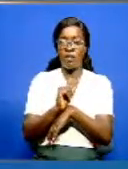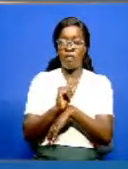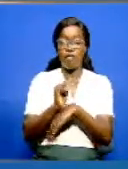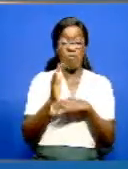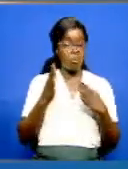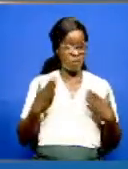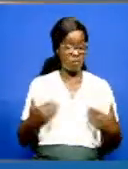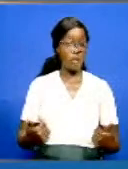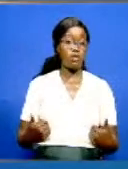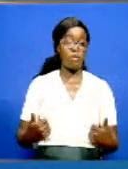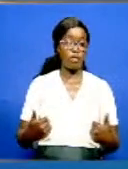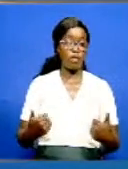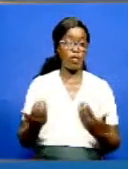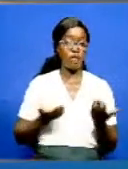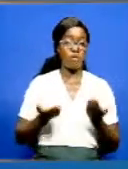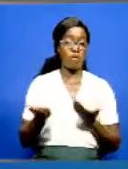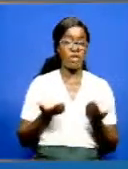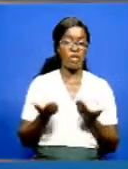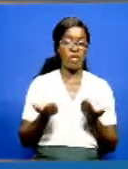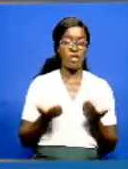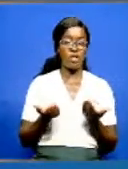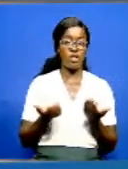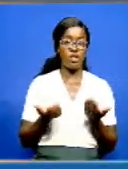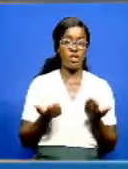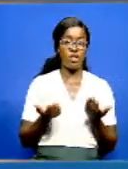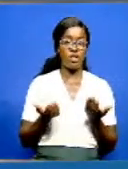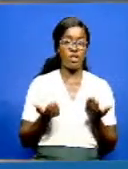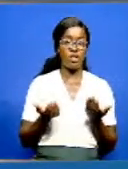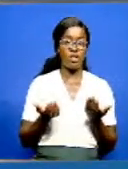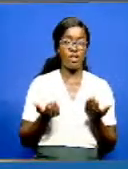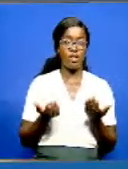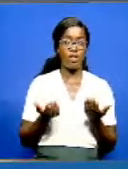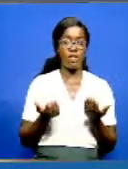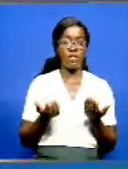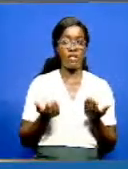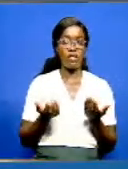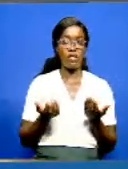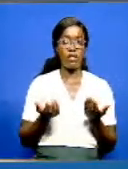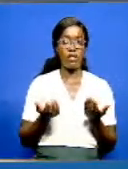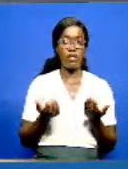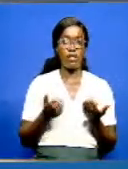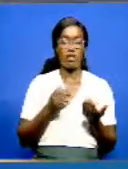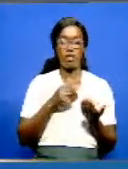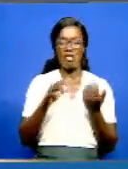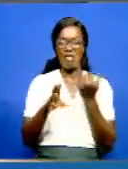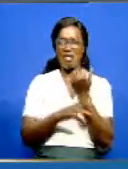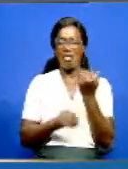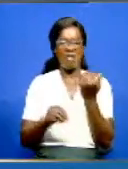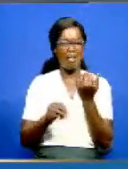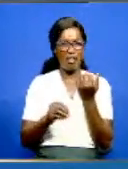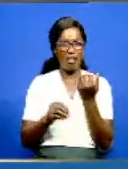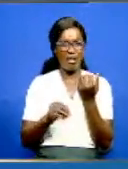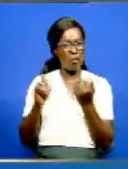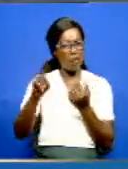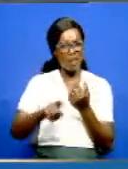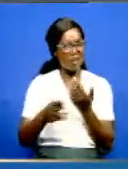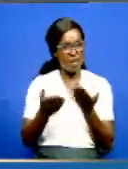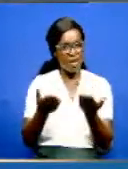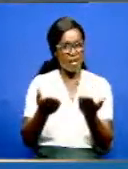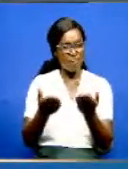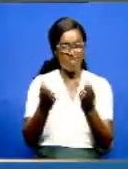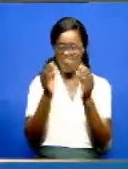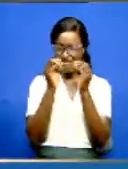personal and business, you do not have to steal. You do not have